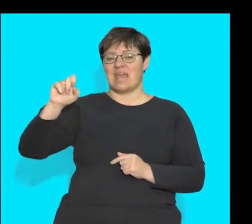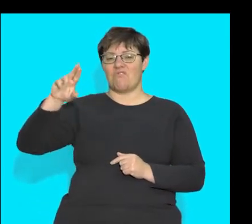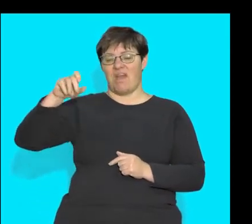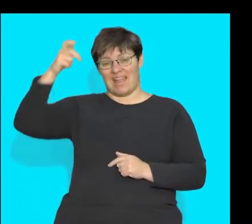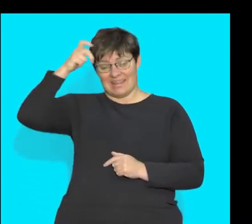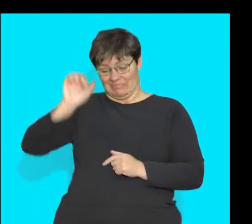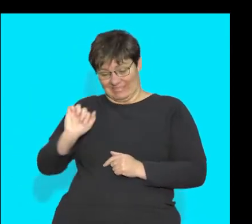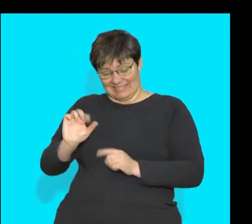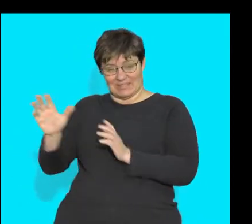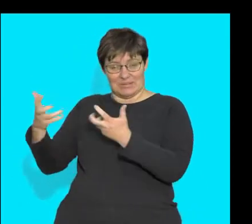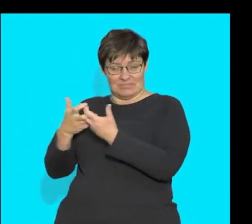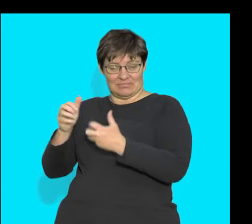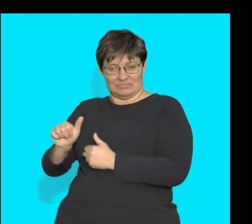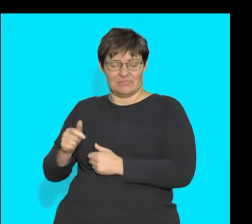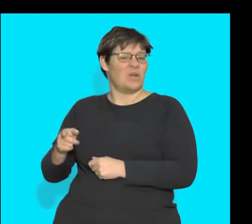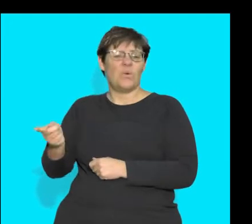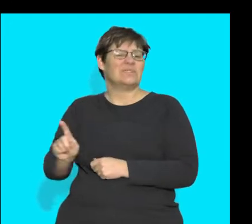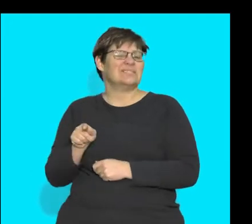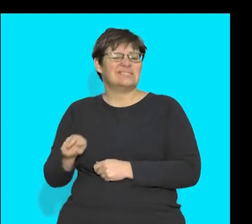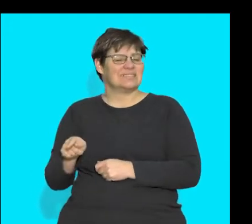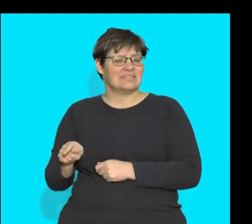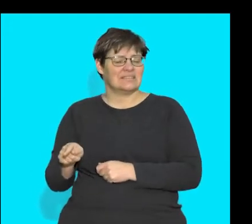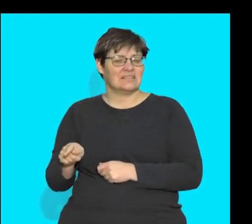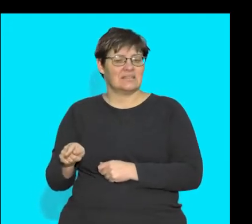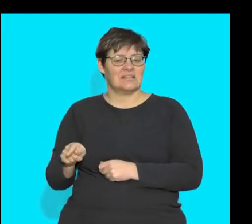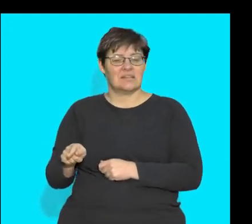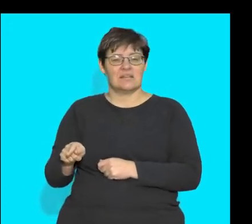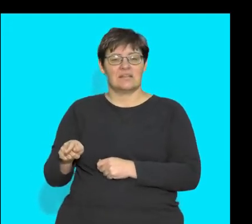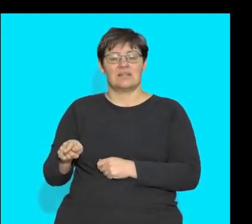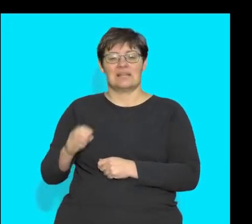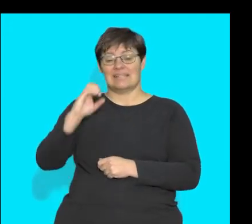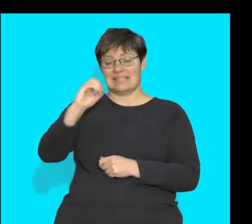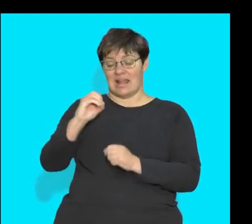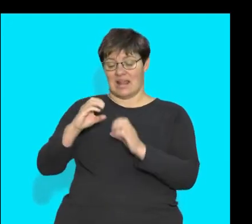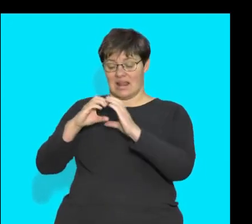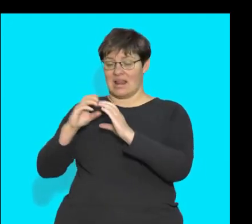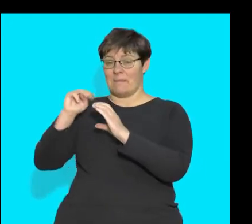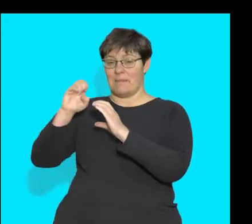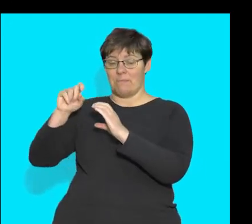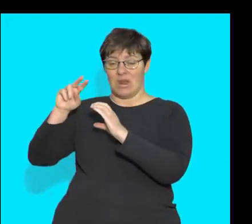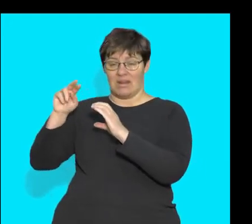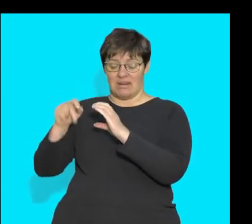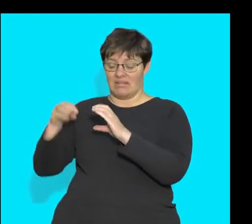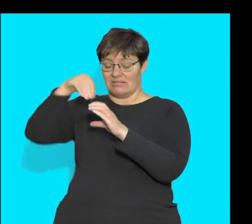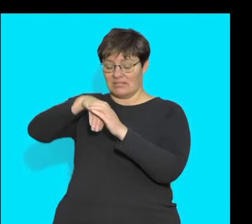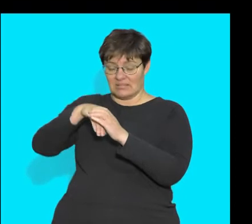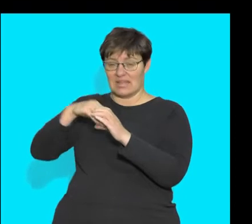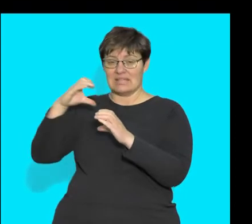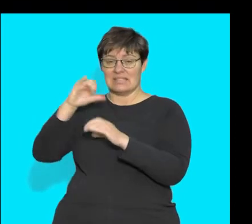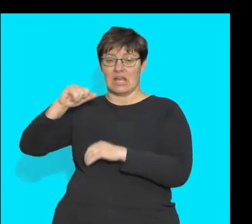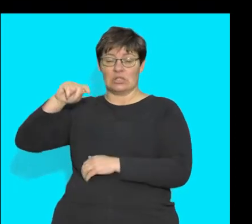are prokaryotes. And simply what they are is they have a cell membrane, they have cytoplasm,